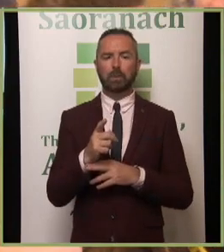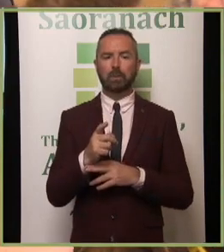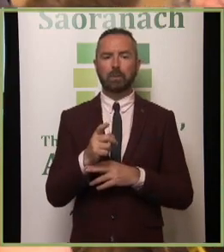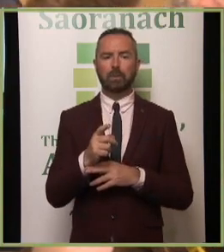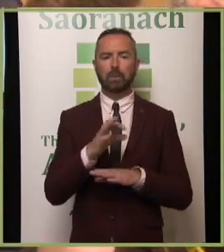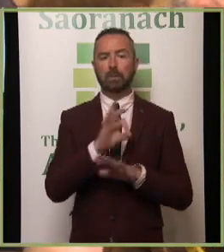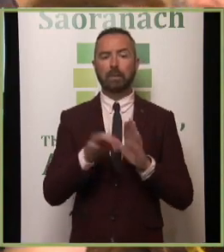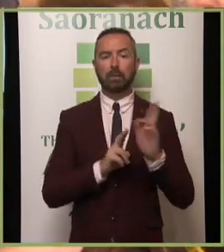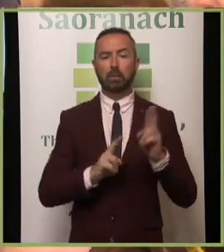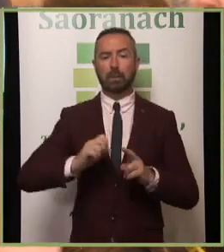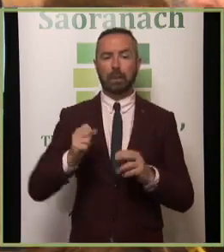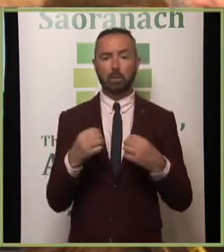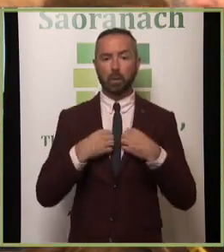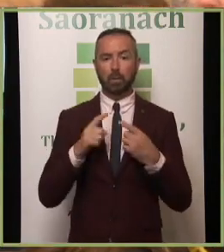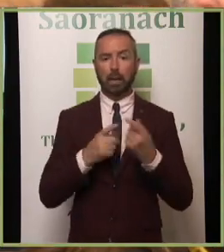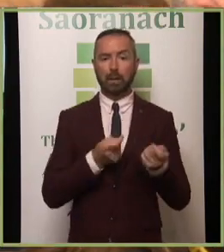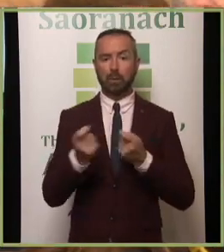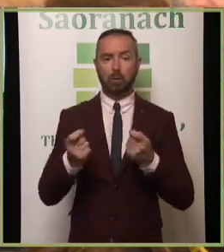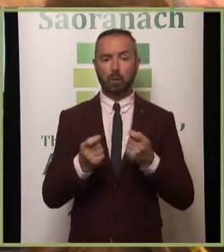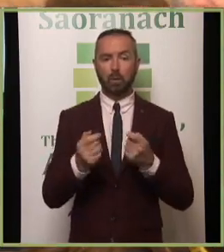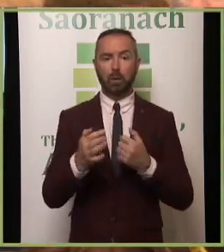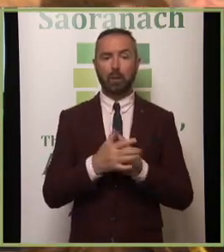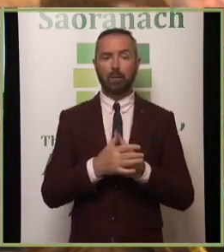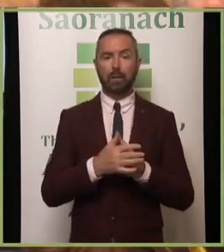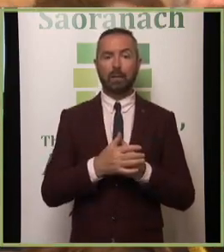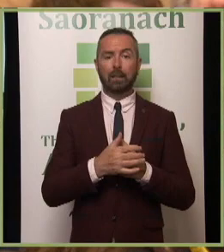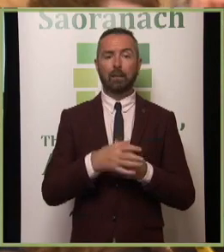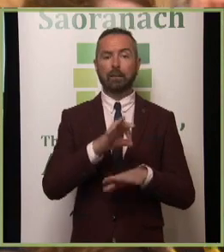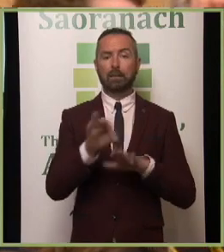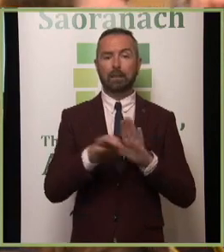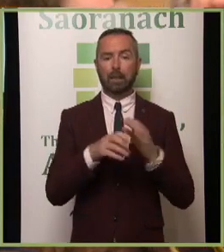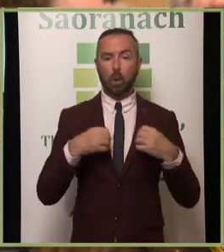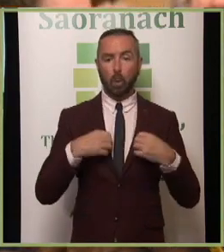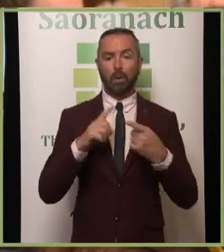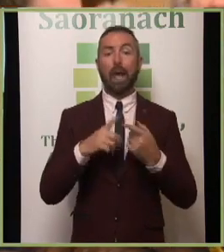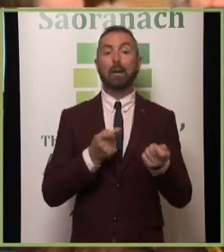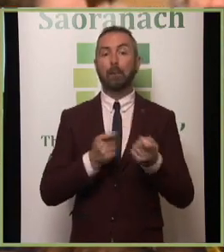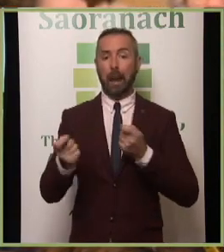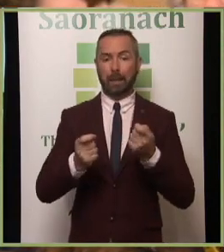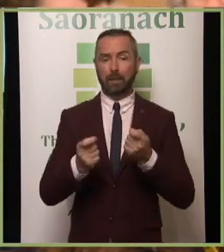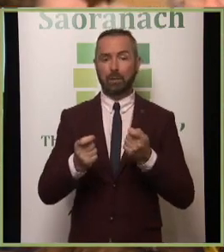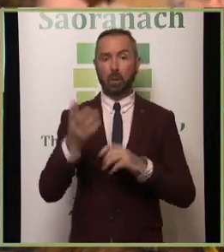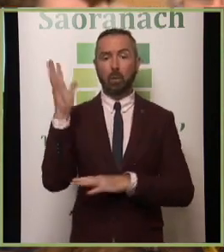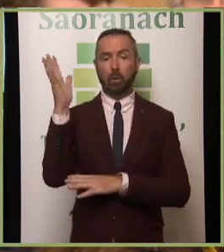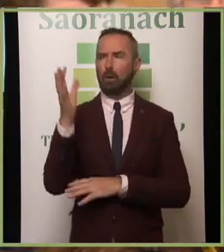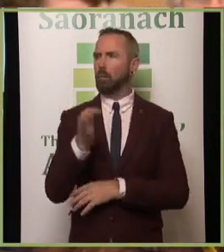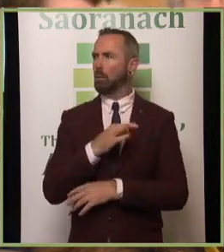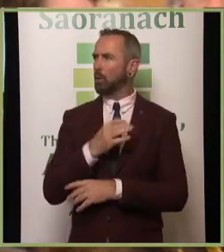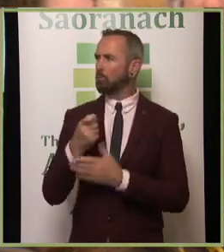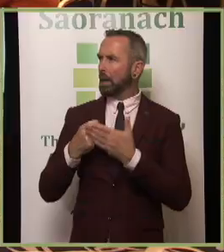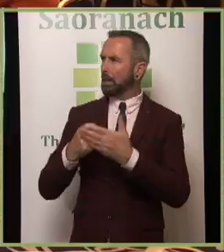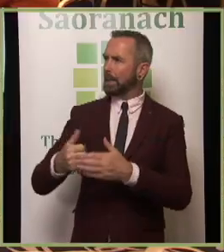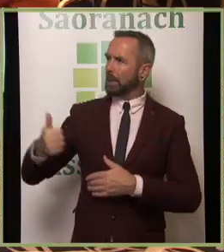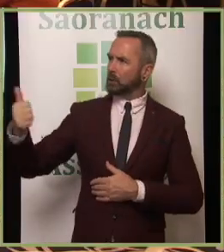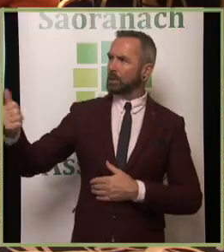should maintain ownership and control of state-owned woodlands and state-managed woodlands as a strategic national asset. Great suggestion, thank you, Robert.